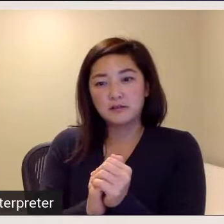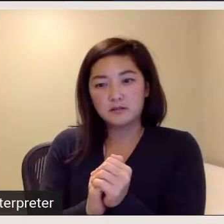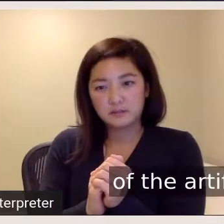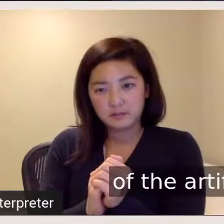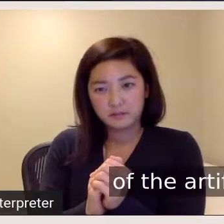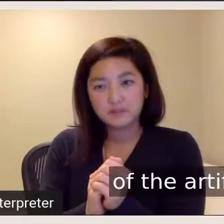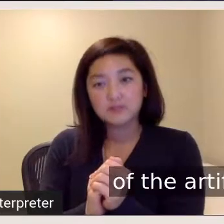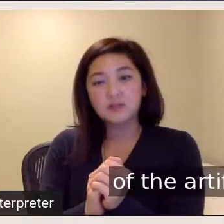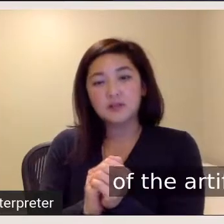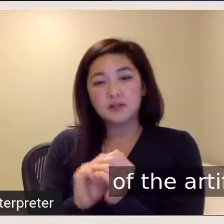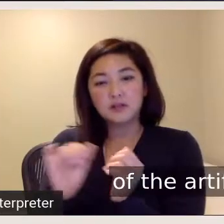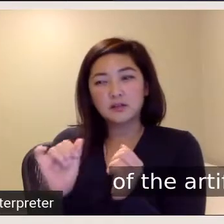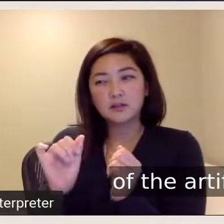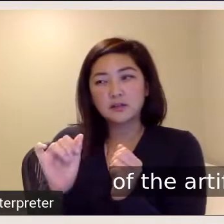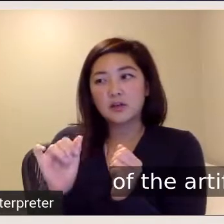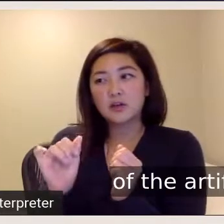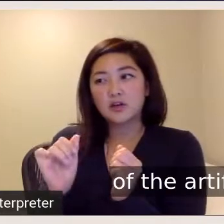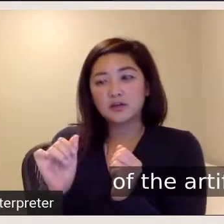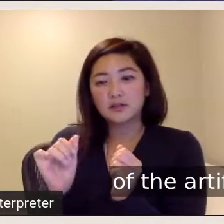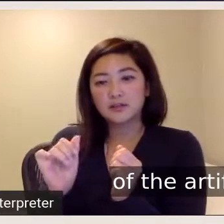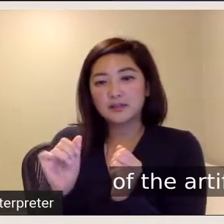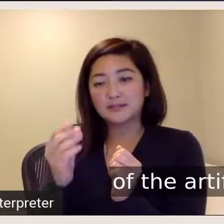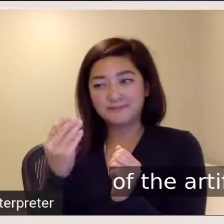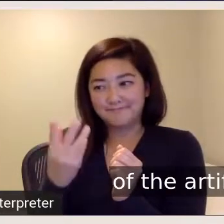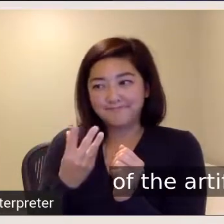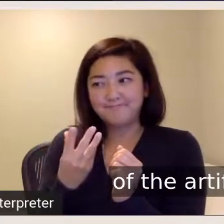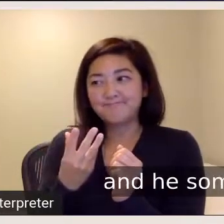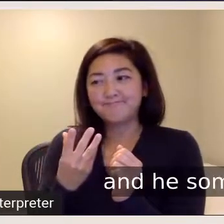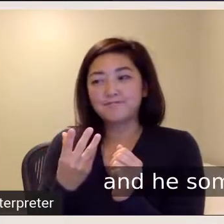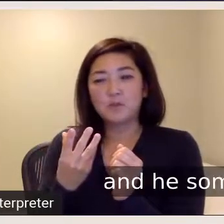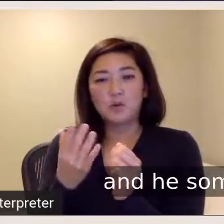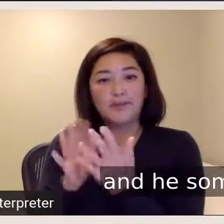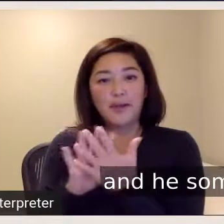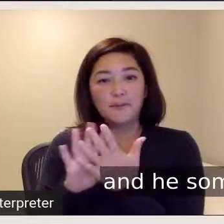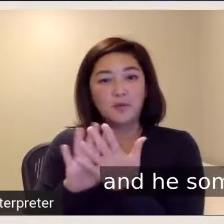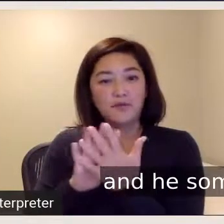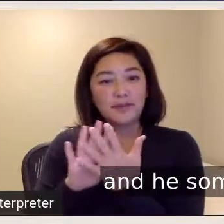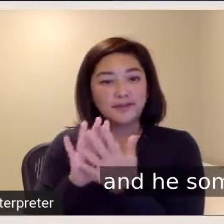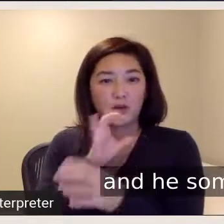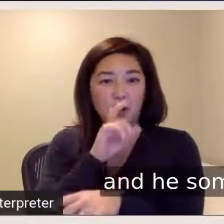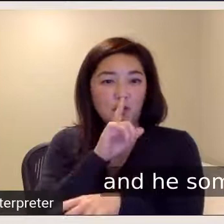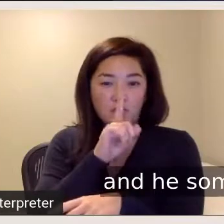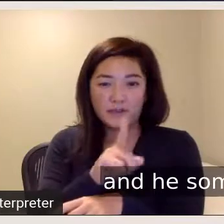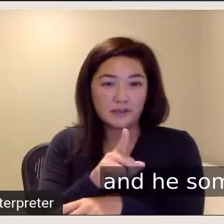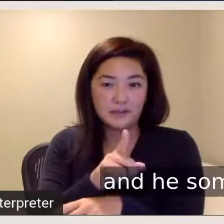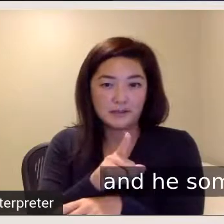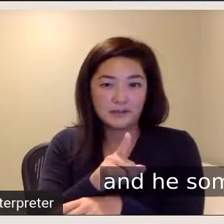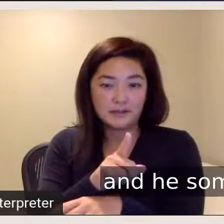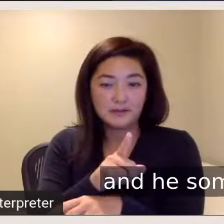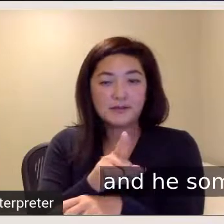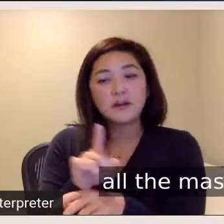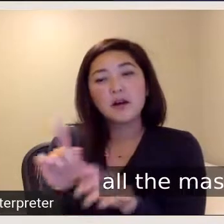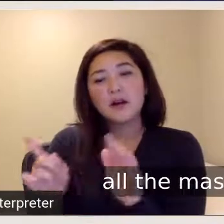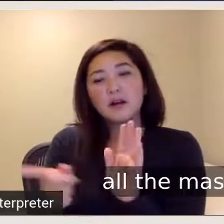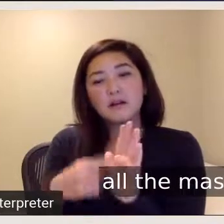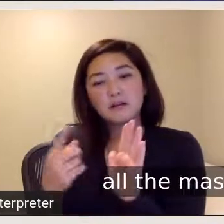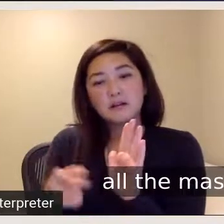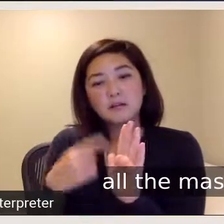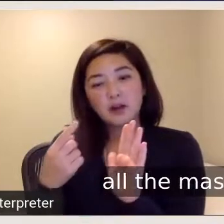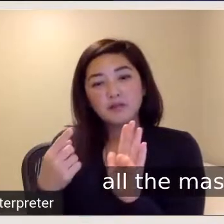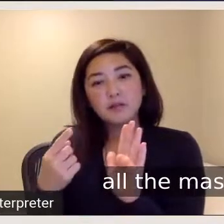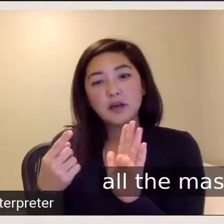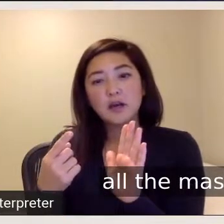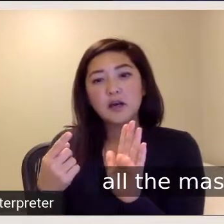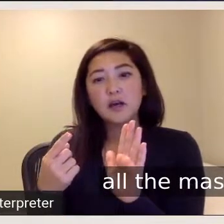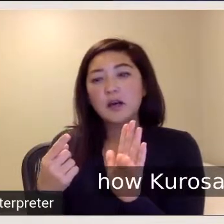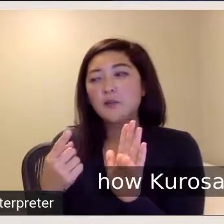reminding us of the artificiality of cinema, and he sometimes referred to early masters